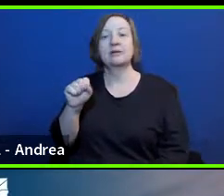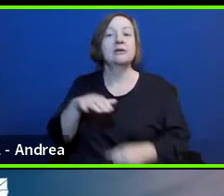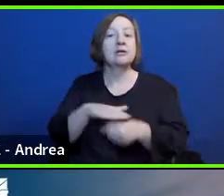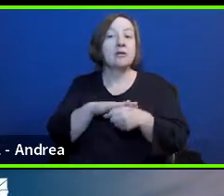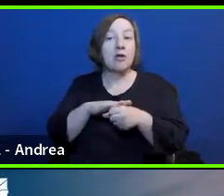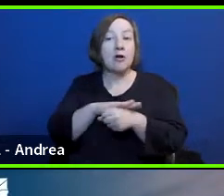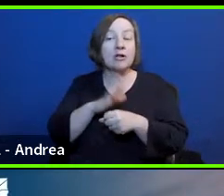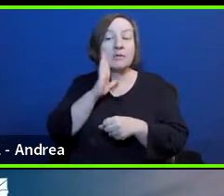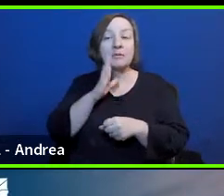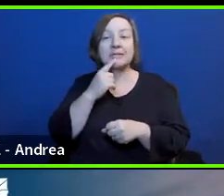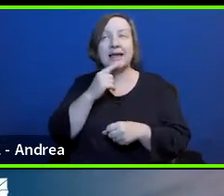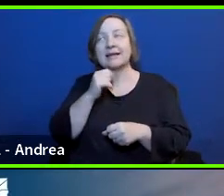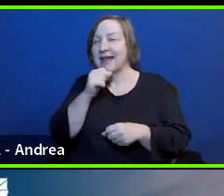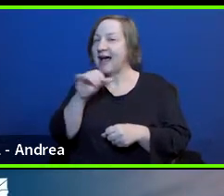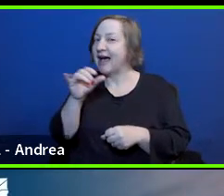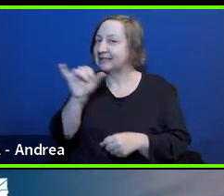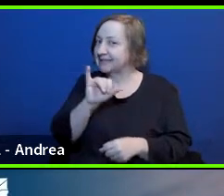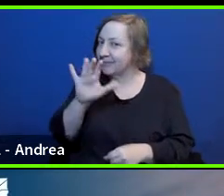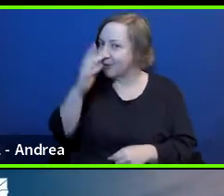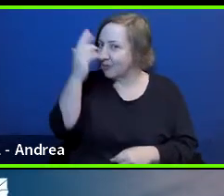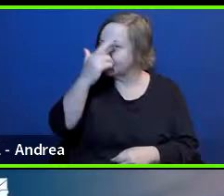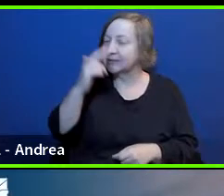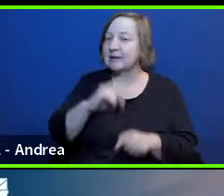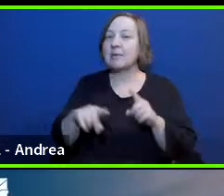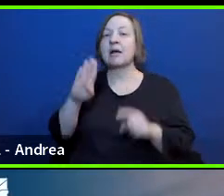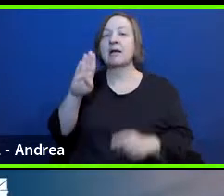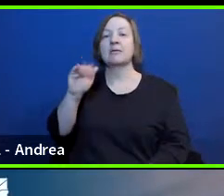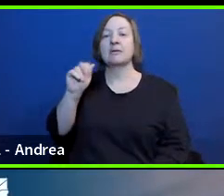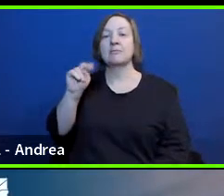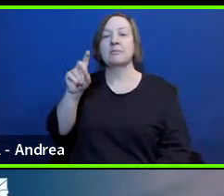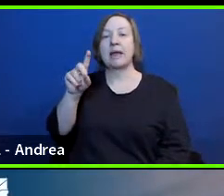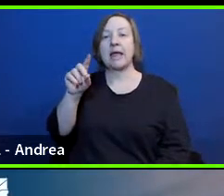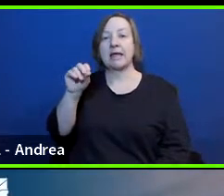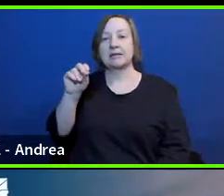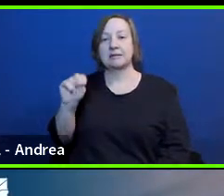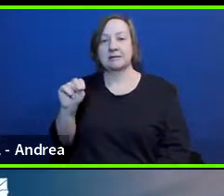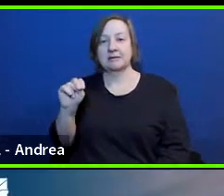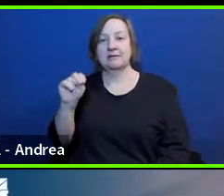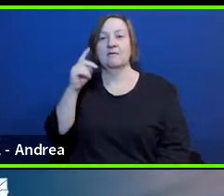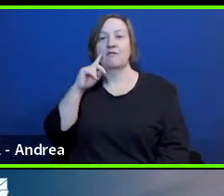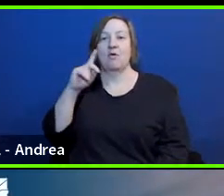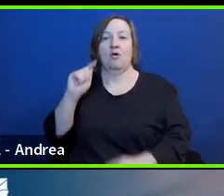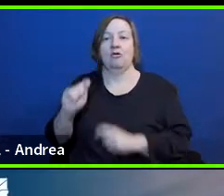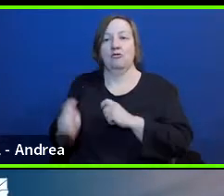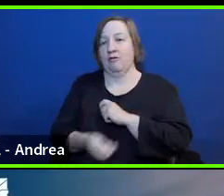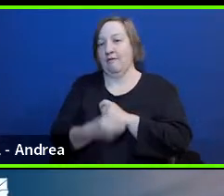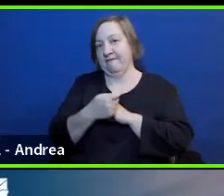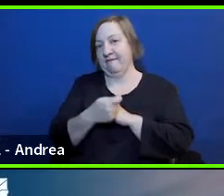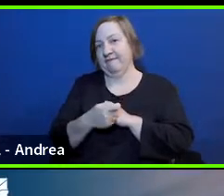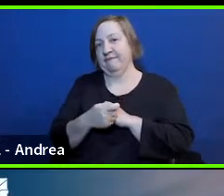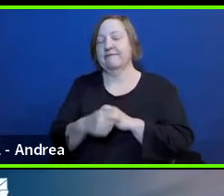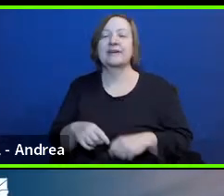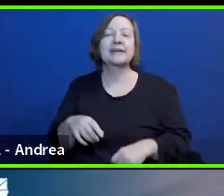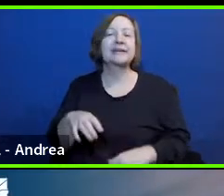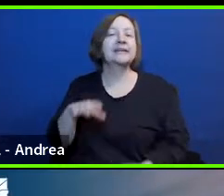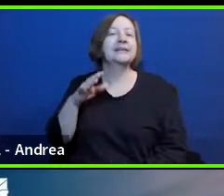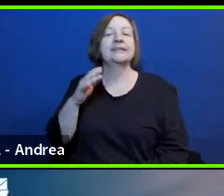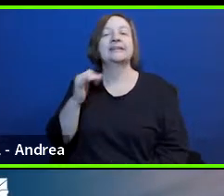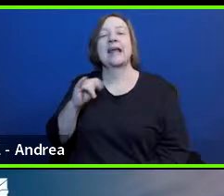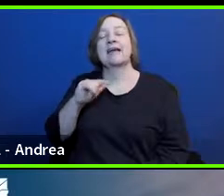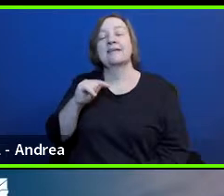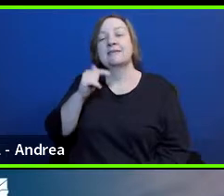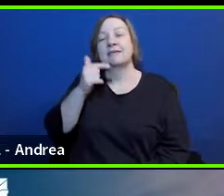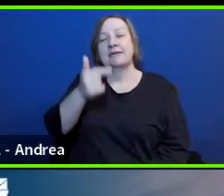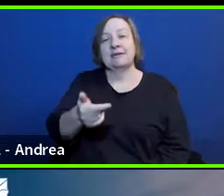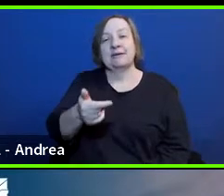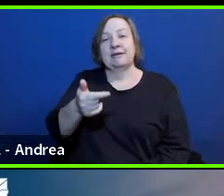and not for the reason you probably think, but Bandon for golf. That's kind of my thing. I will pass it